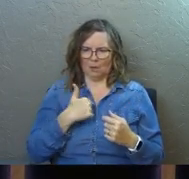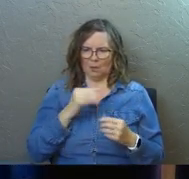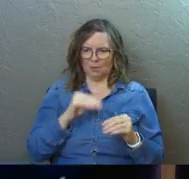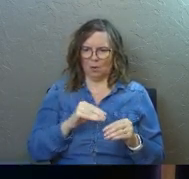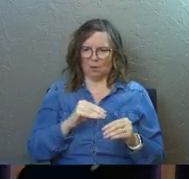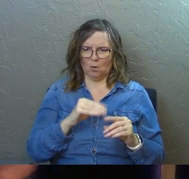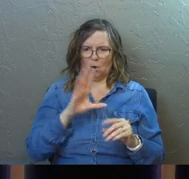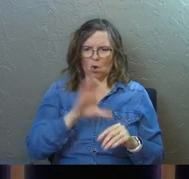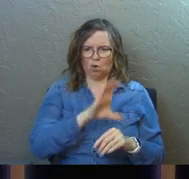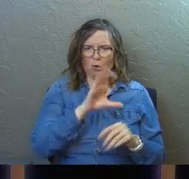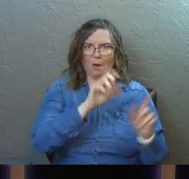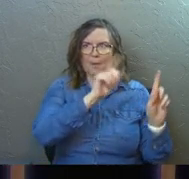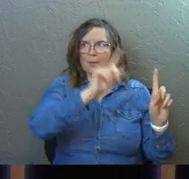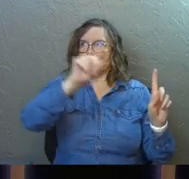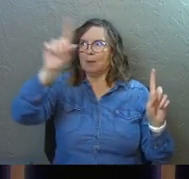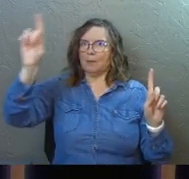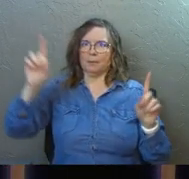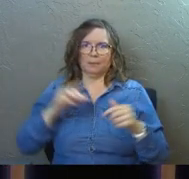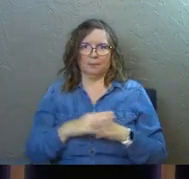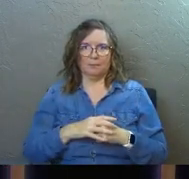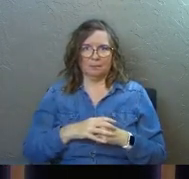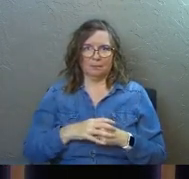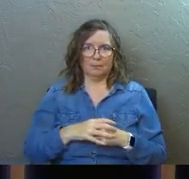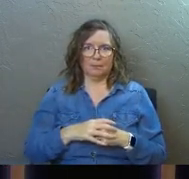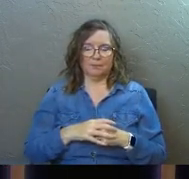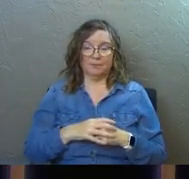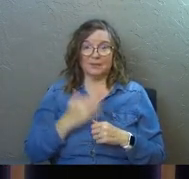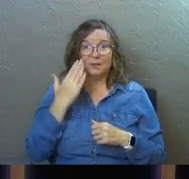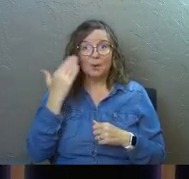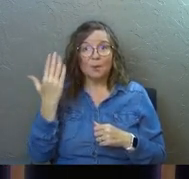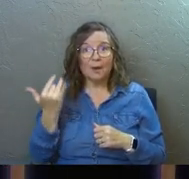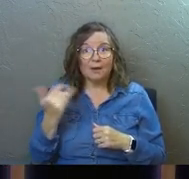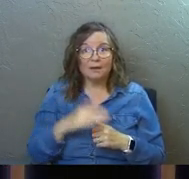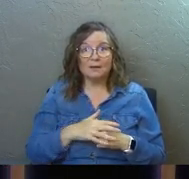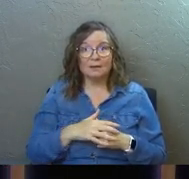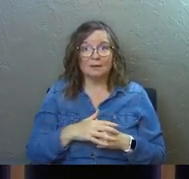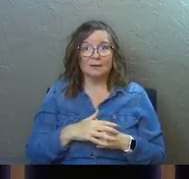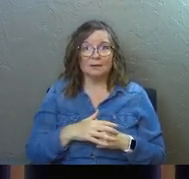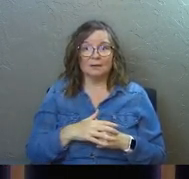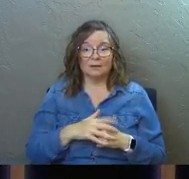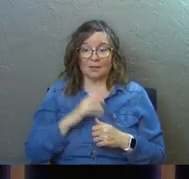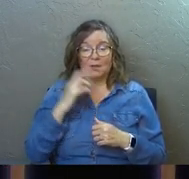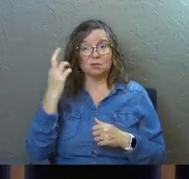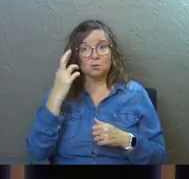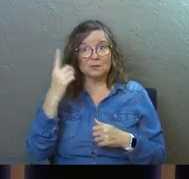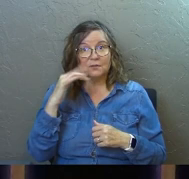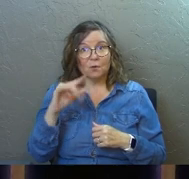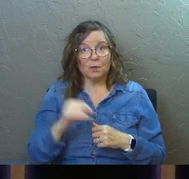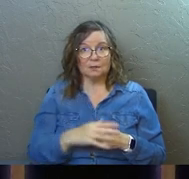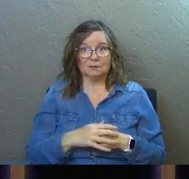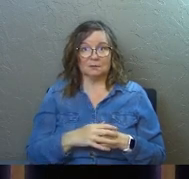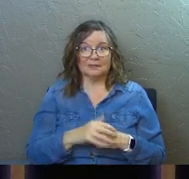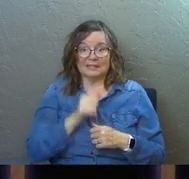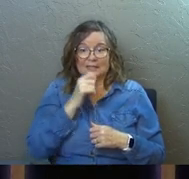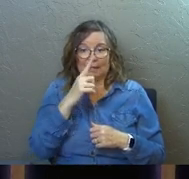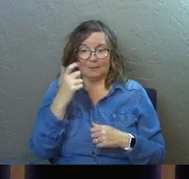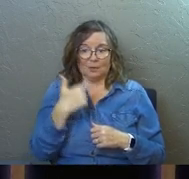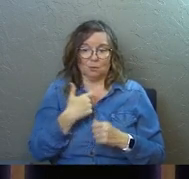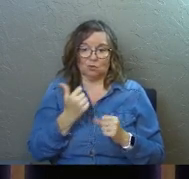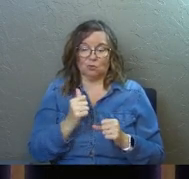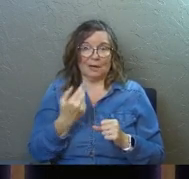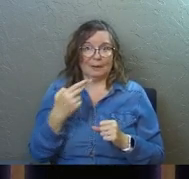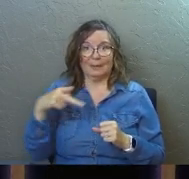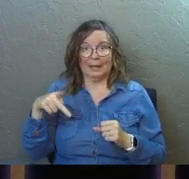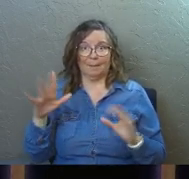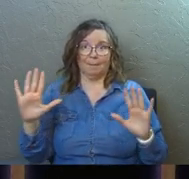don't we put more crosses up? Do you know why? There's a reason for it. It's not just because we're